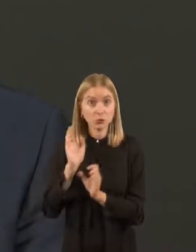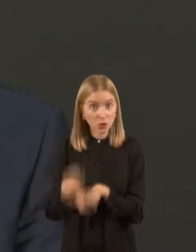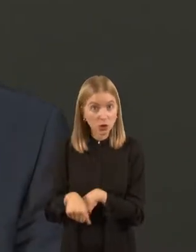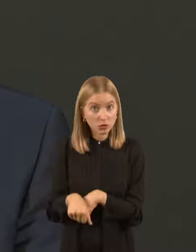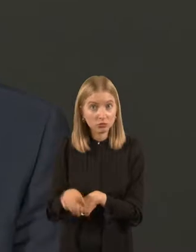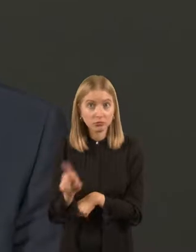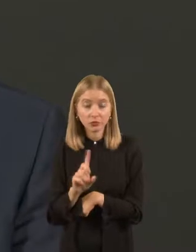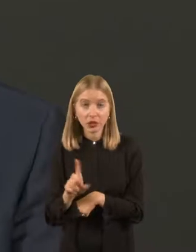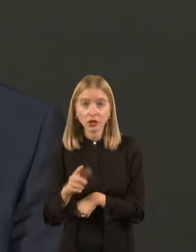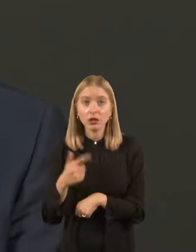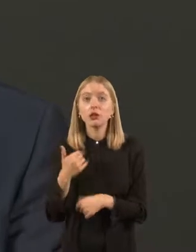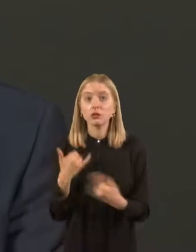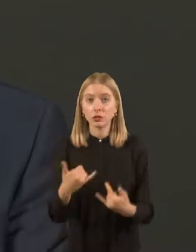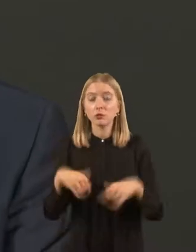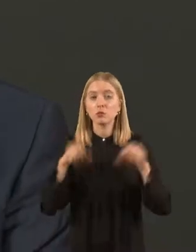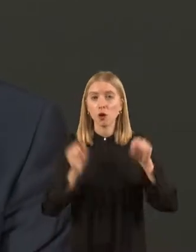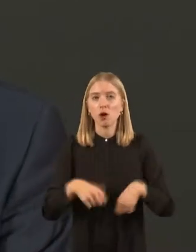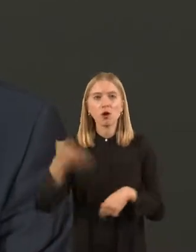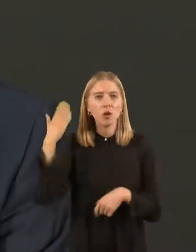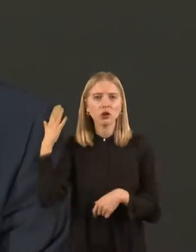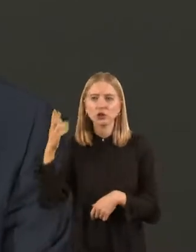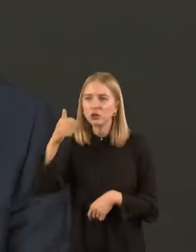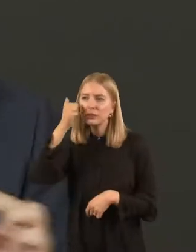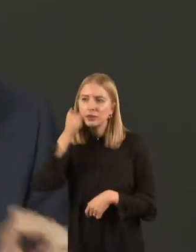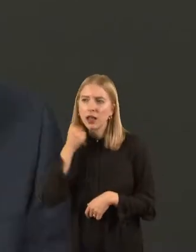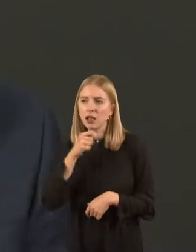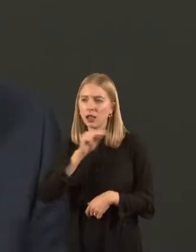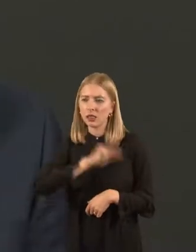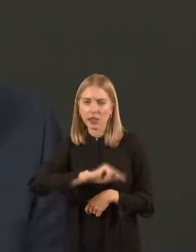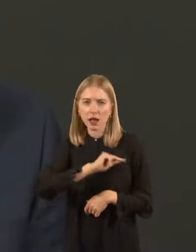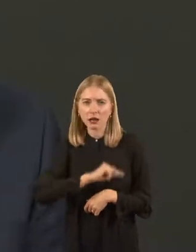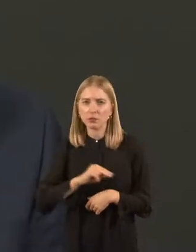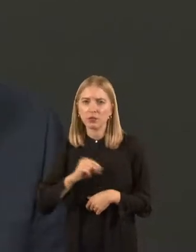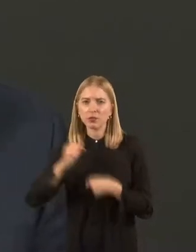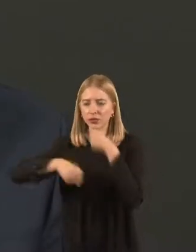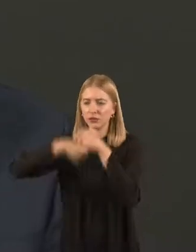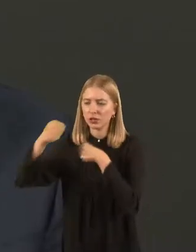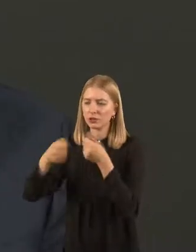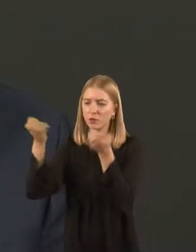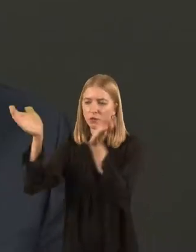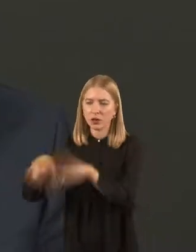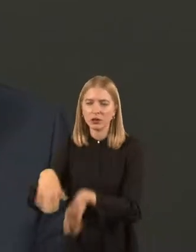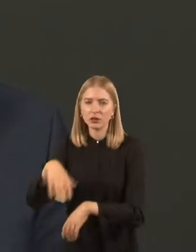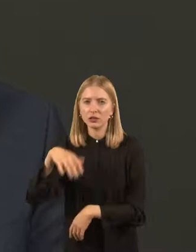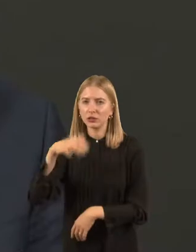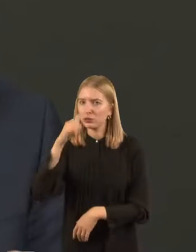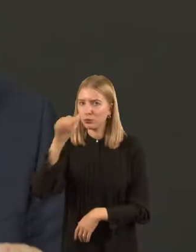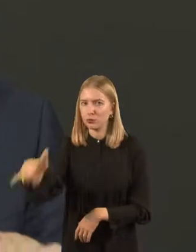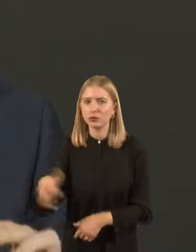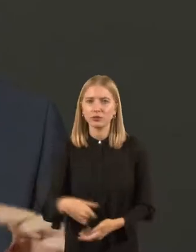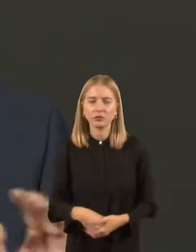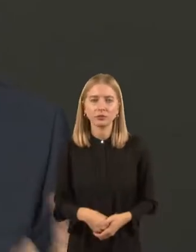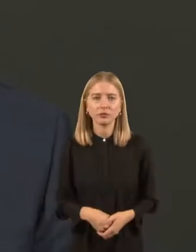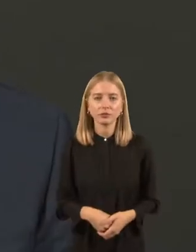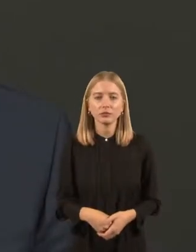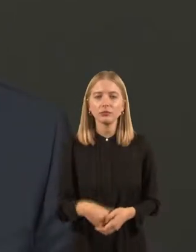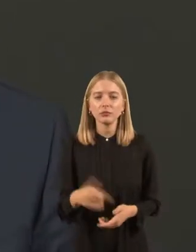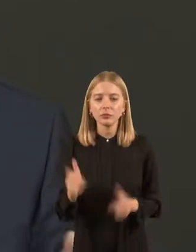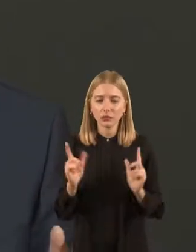can park my bicycle at my office. In my previous job, I didn't have this opportunity. So we